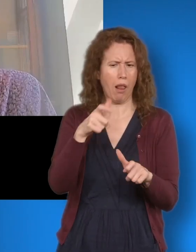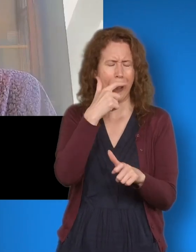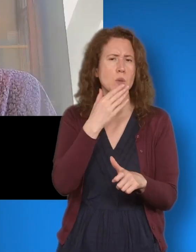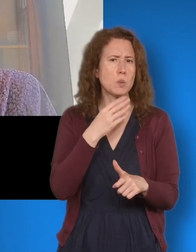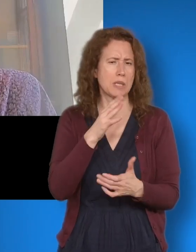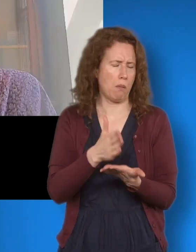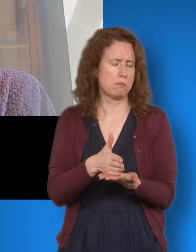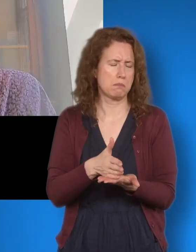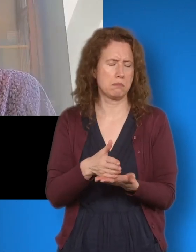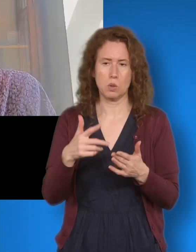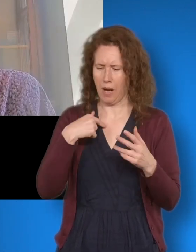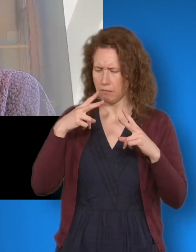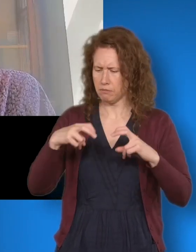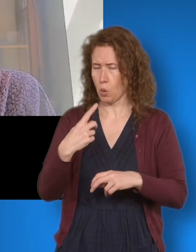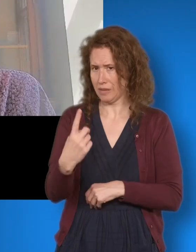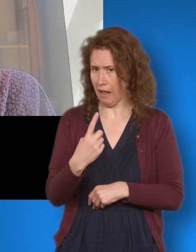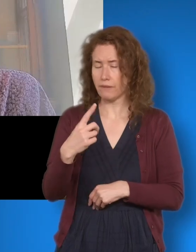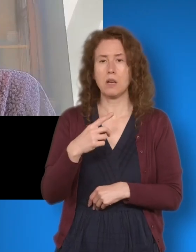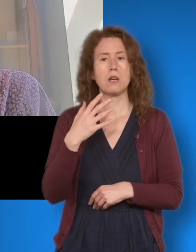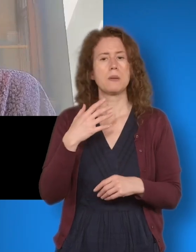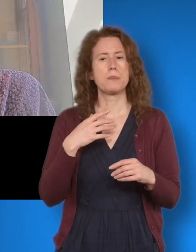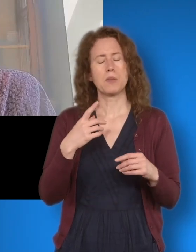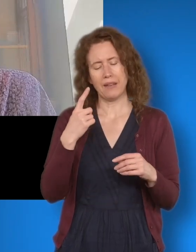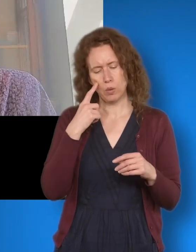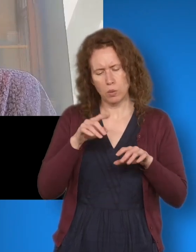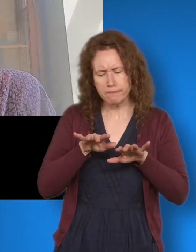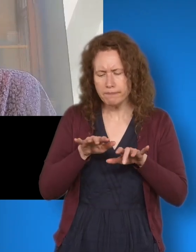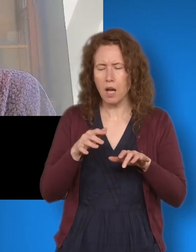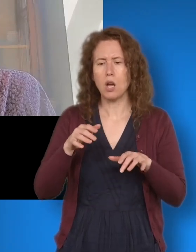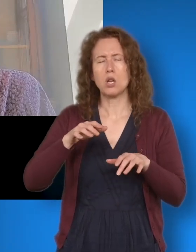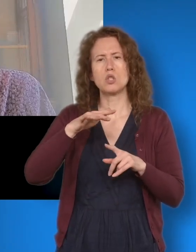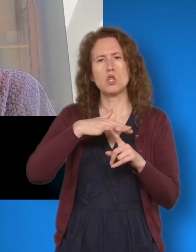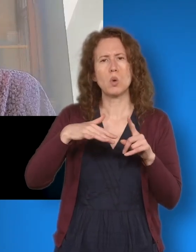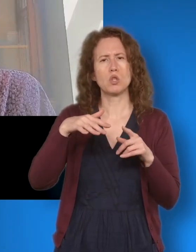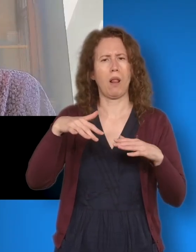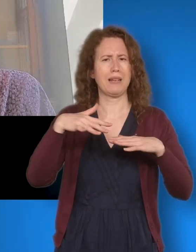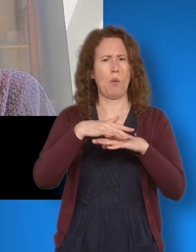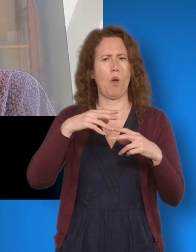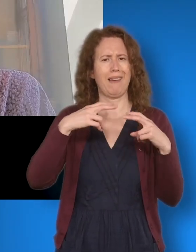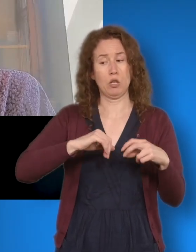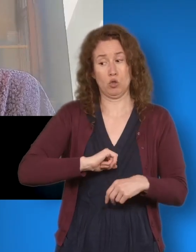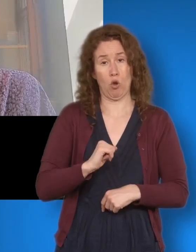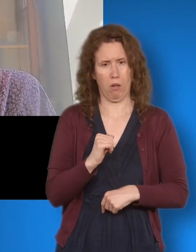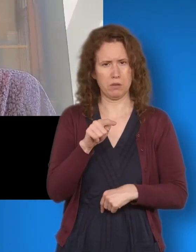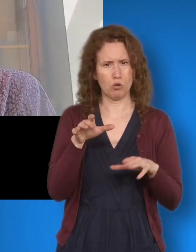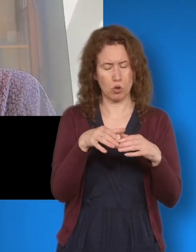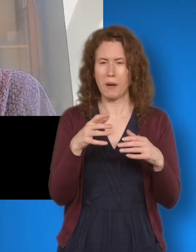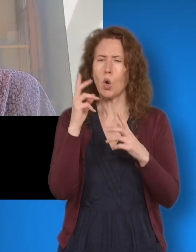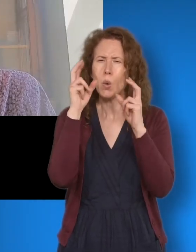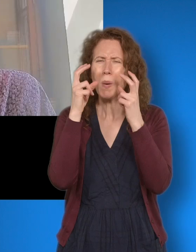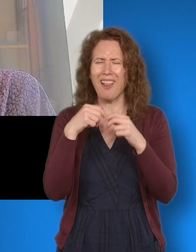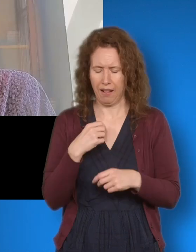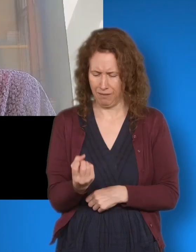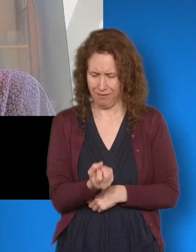you can definitely look into these resources. When looking at the social network analysis in the Scotland group, if you Google it, you'll